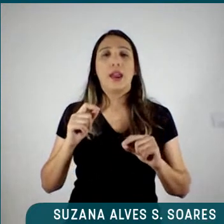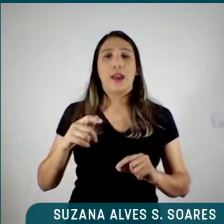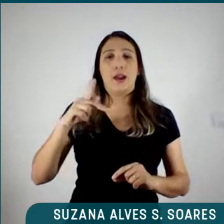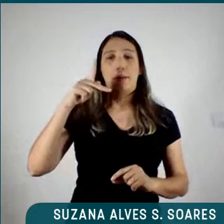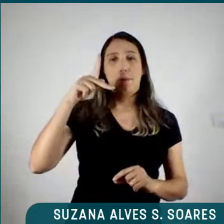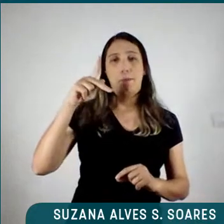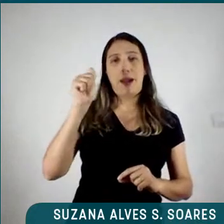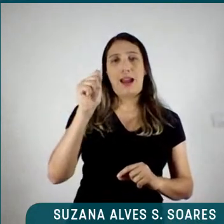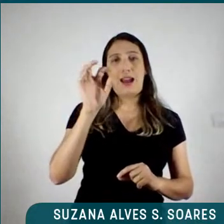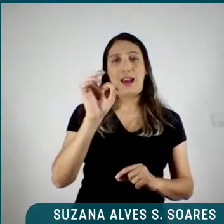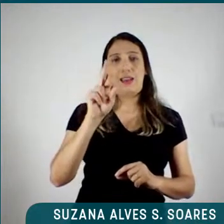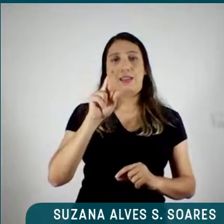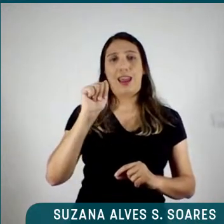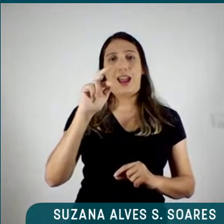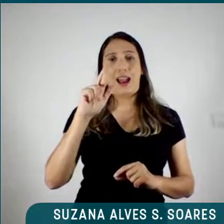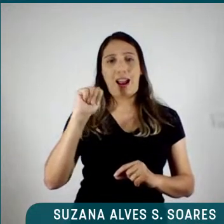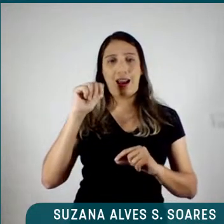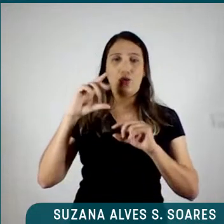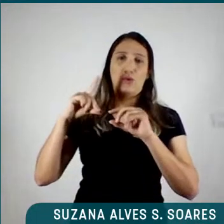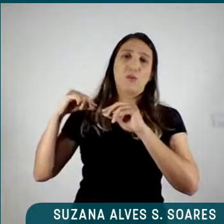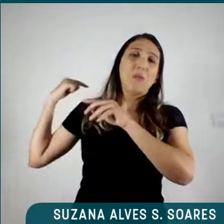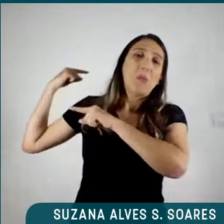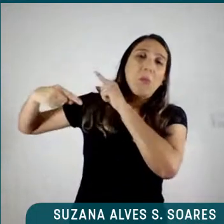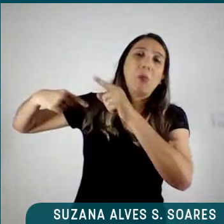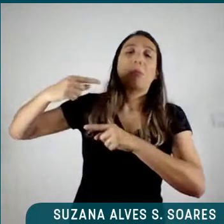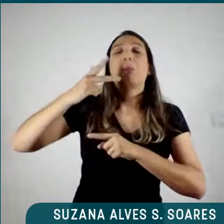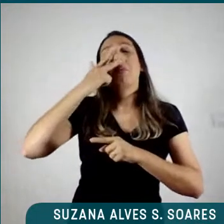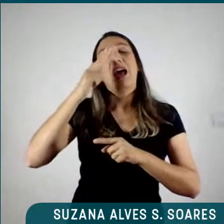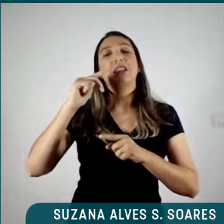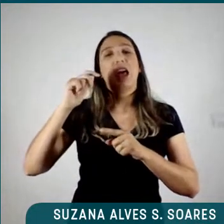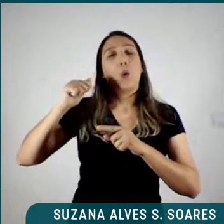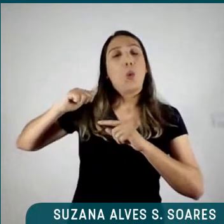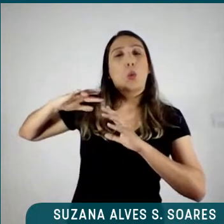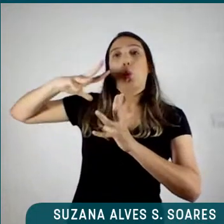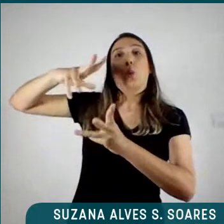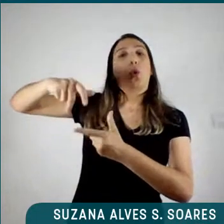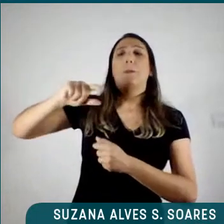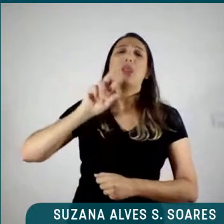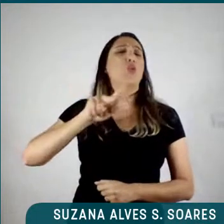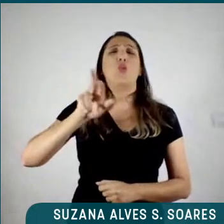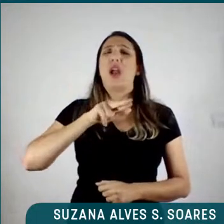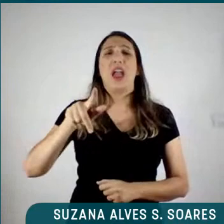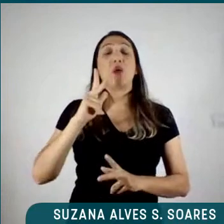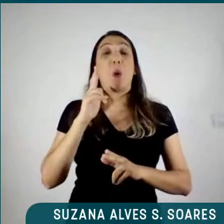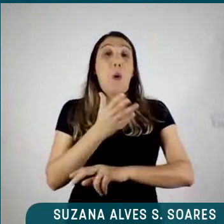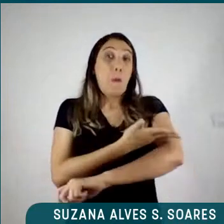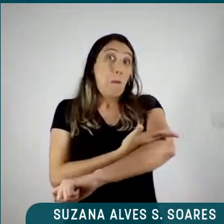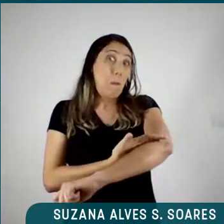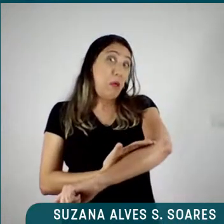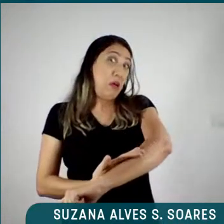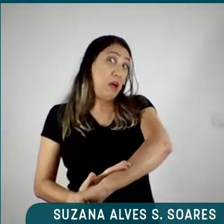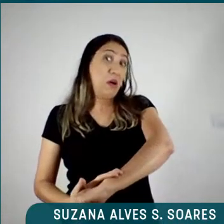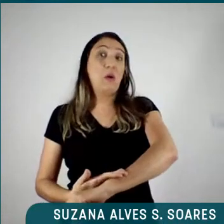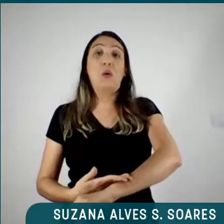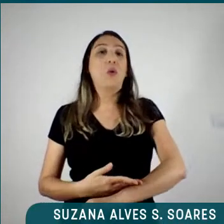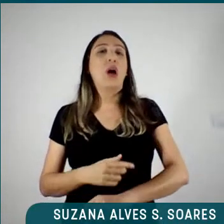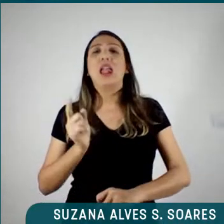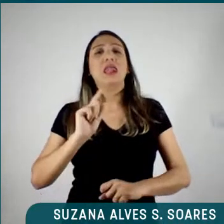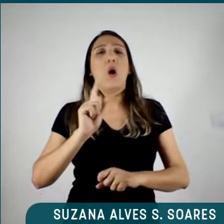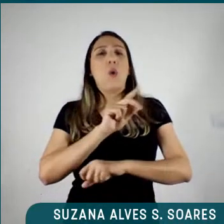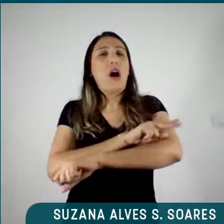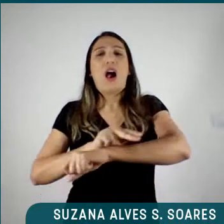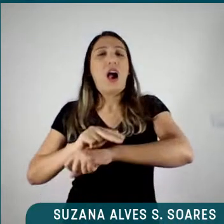by the previous panelists, these are problems, they are treated as universal, but it's